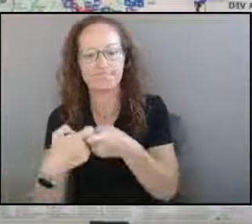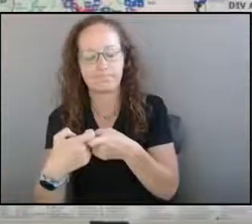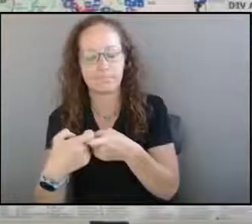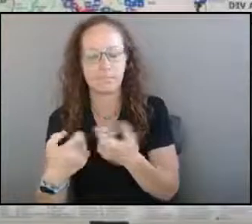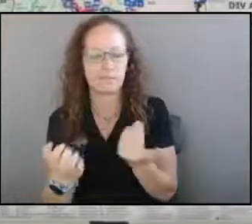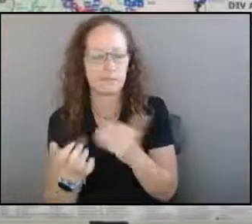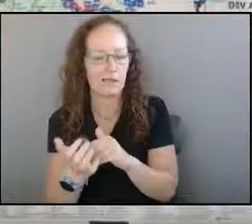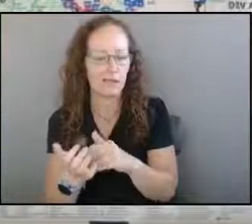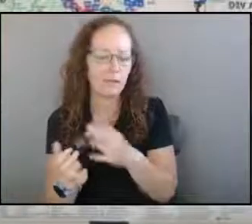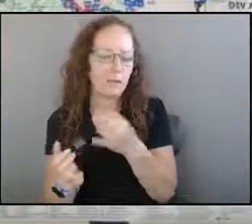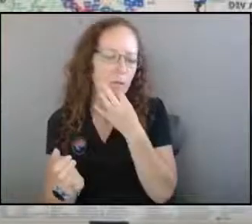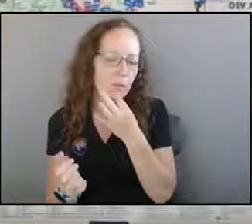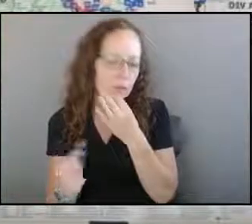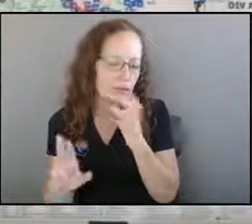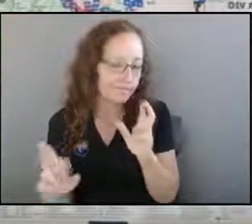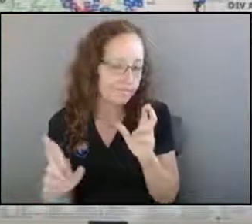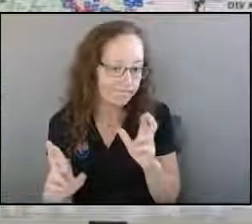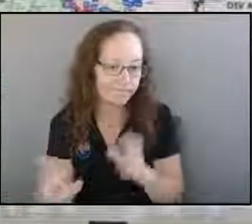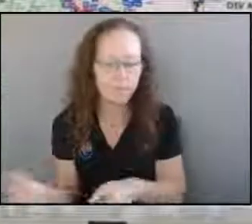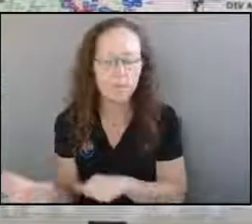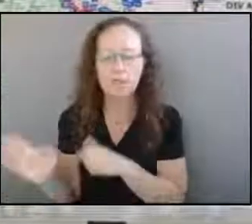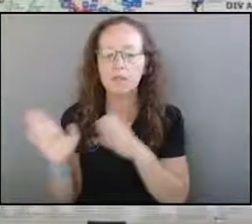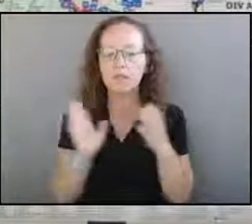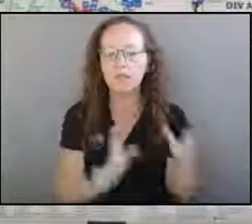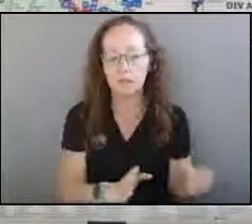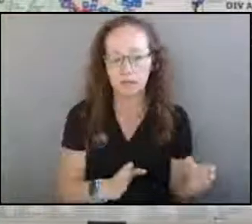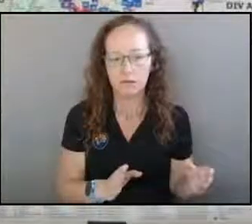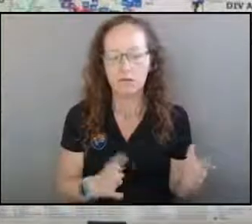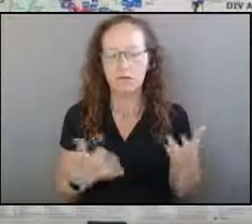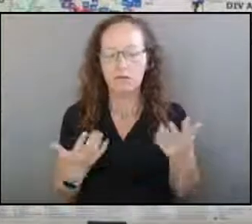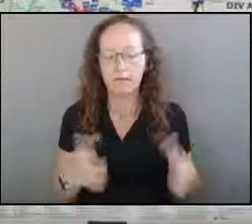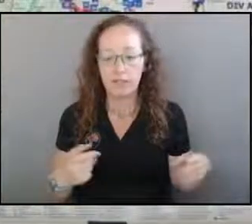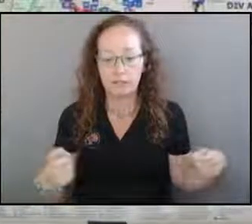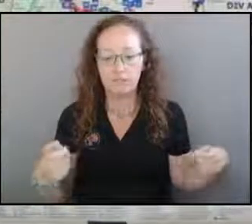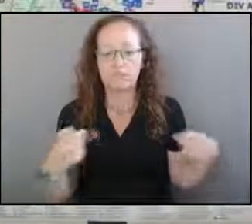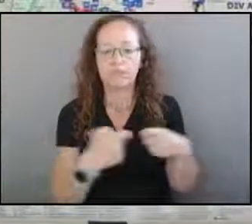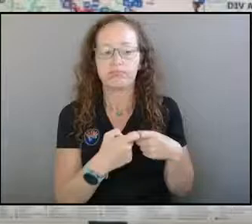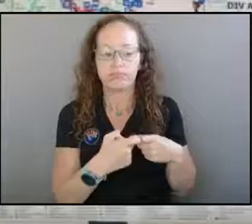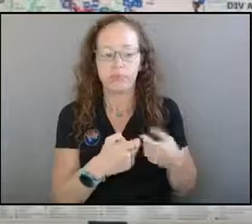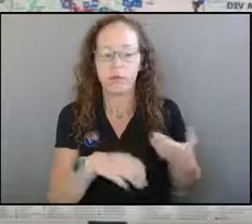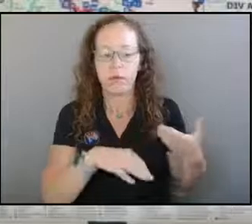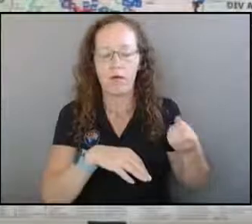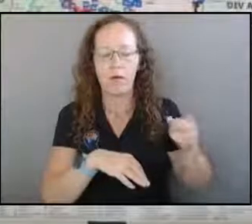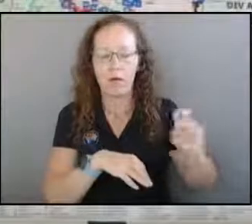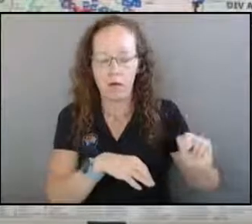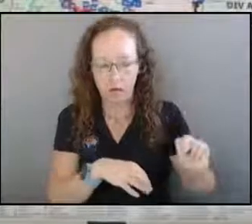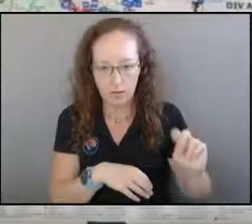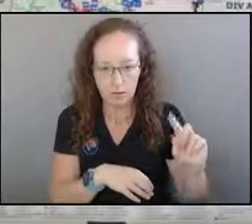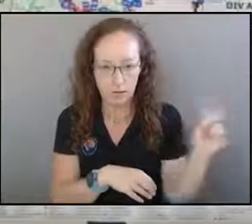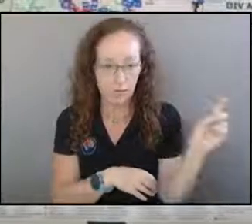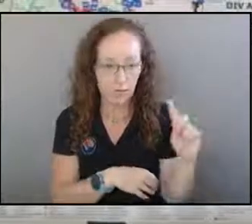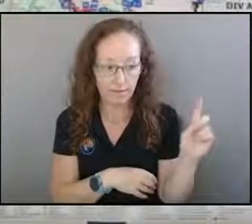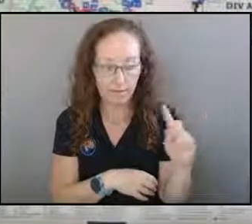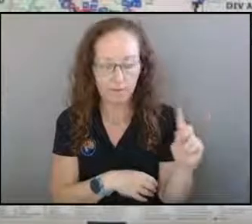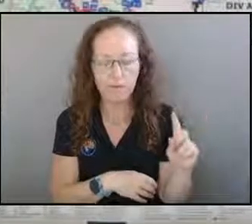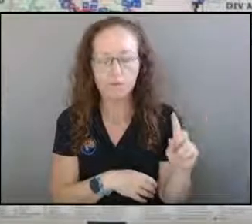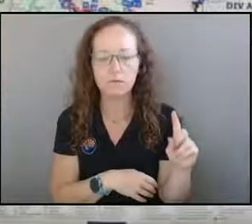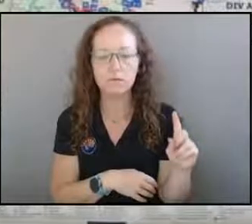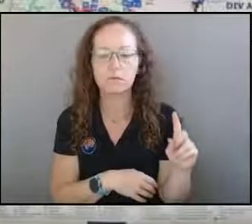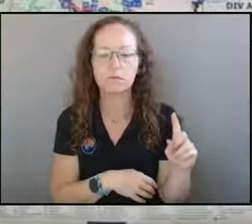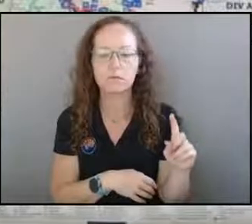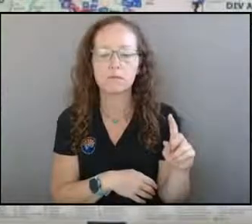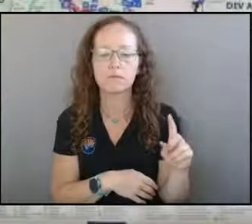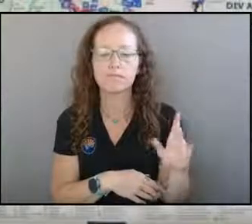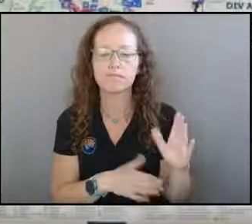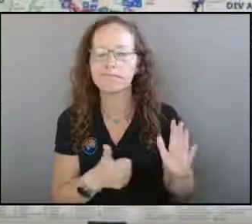In addition, we did energize some lines today. We energized the main line